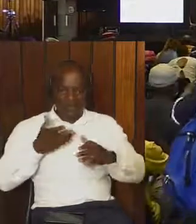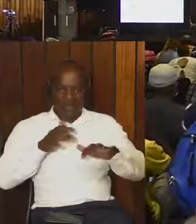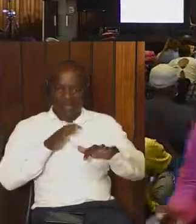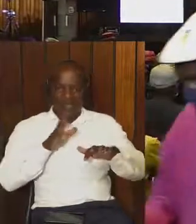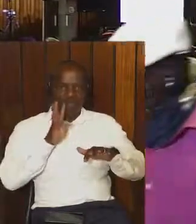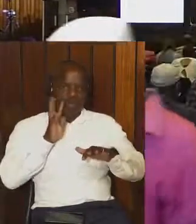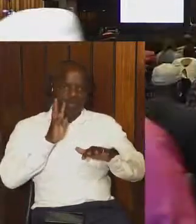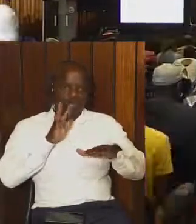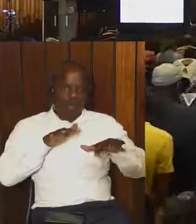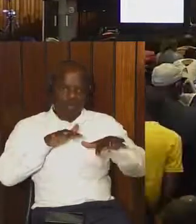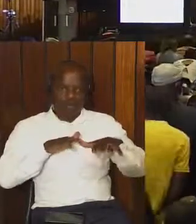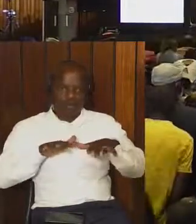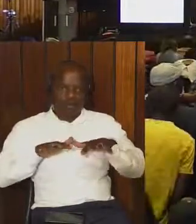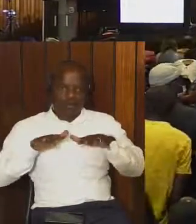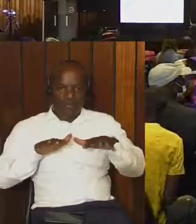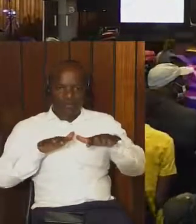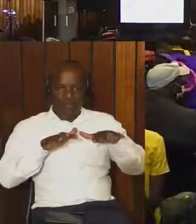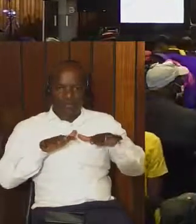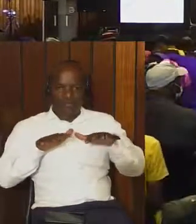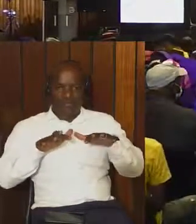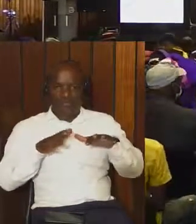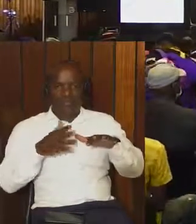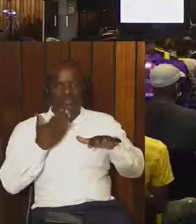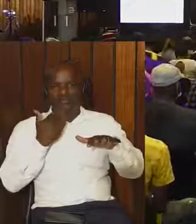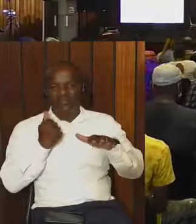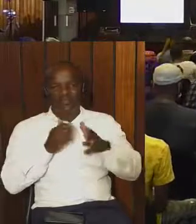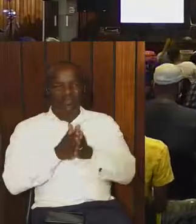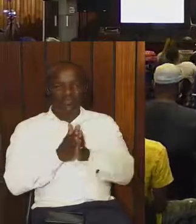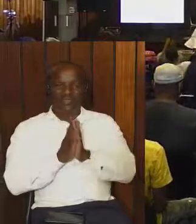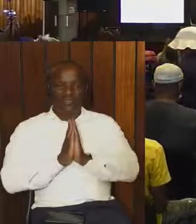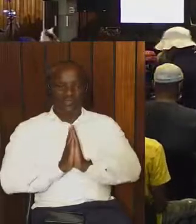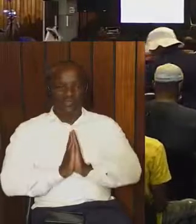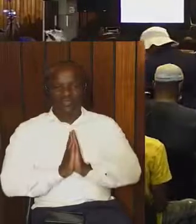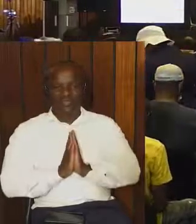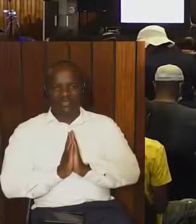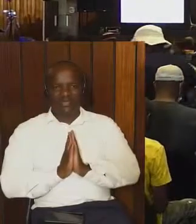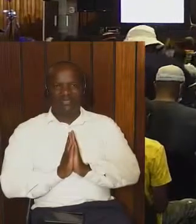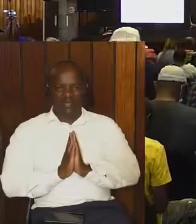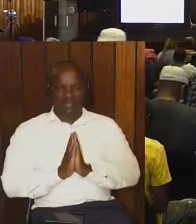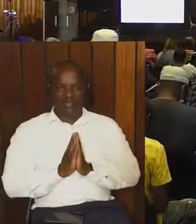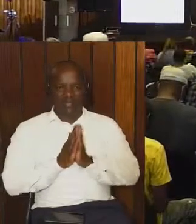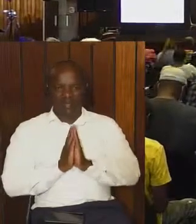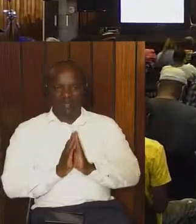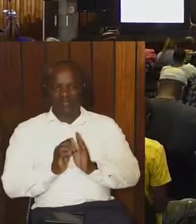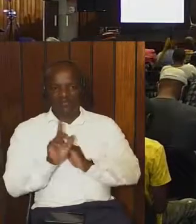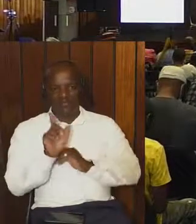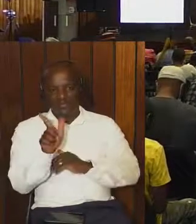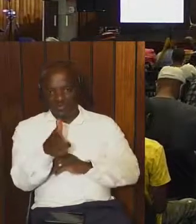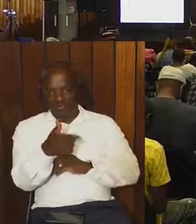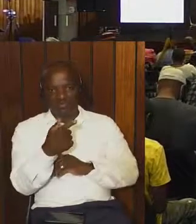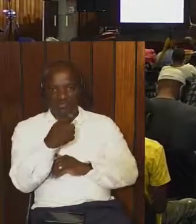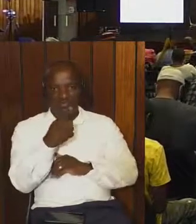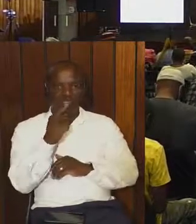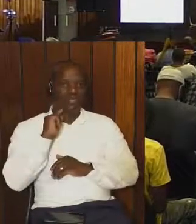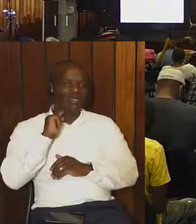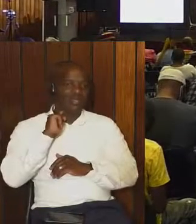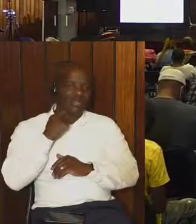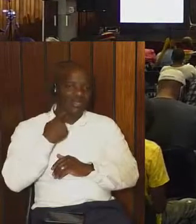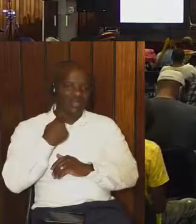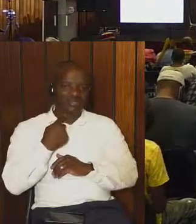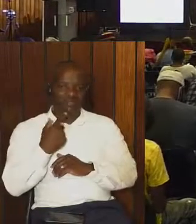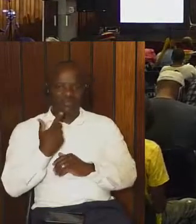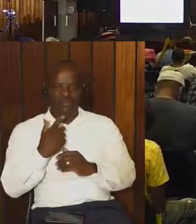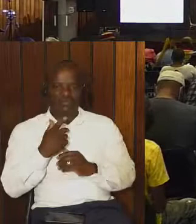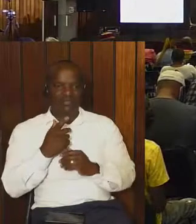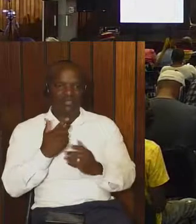Hle batswadi ra kopa ke le tlweleng hore thetsa. Se re bile re lwana le makhanselara ka baka la lona. Lona le thetsa makhanselers ha fihla ho rona a